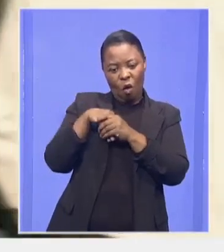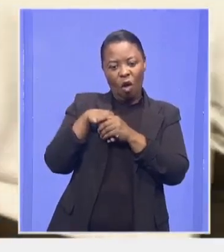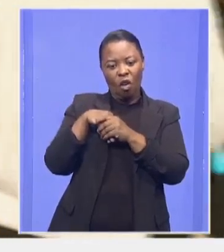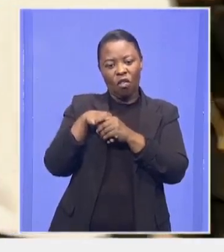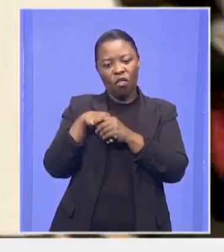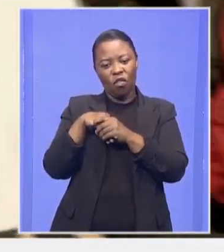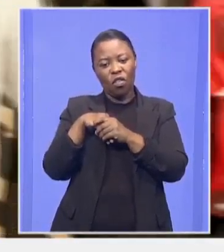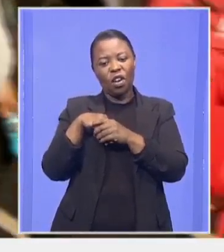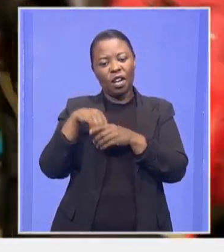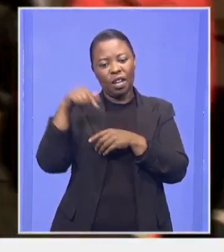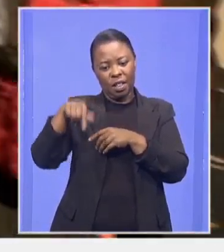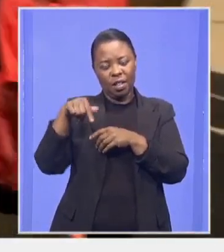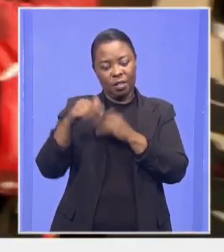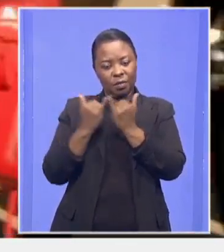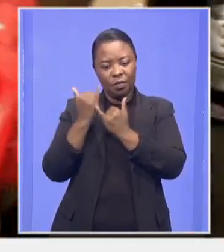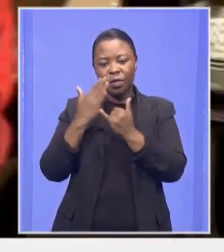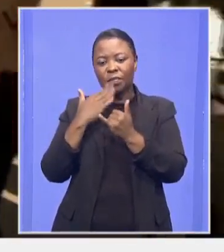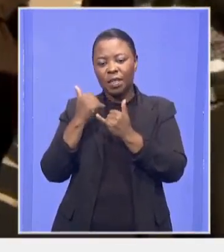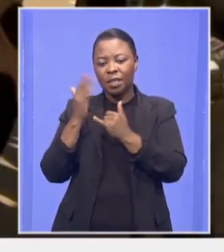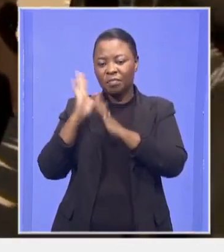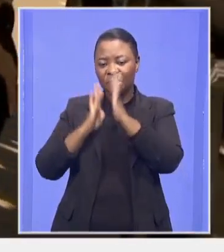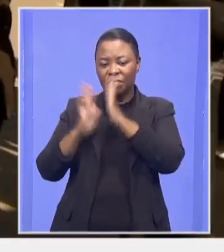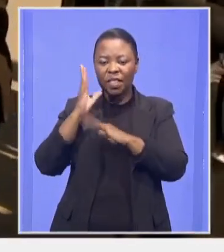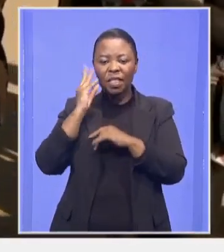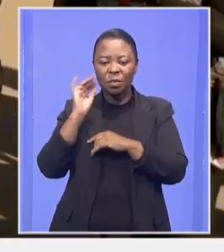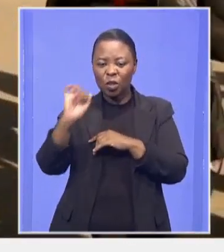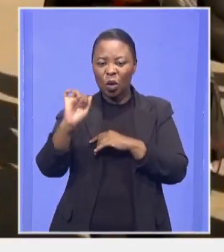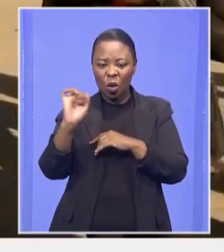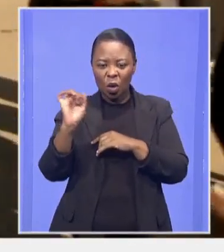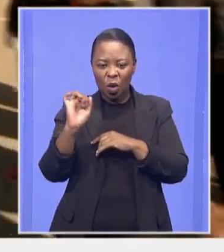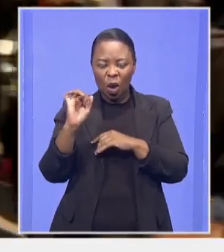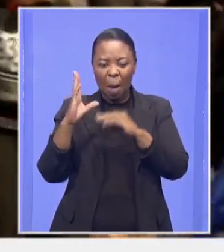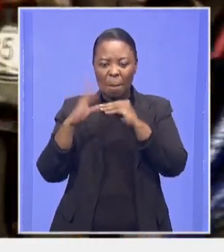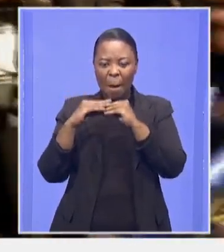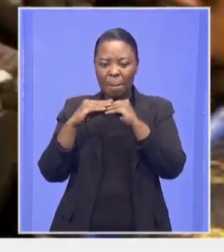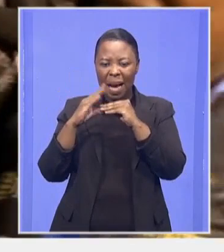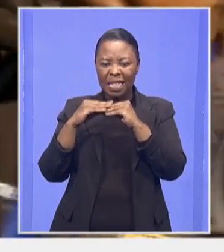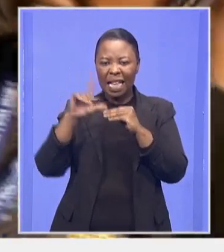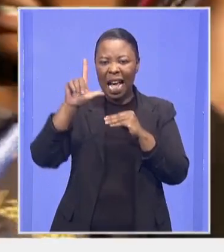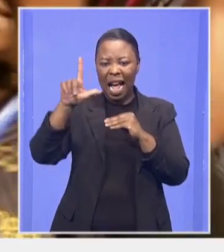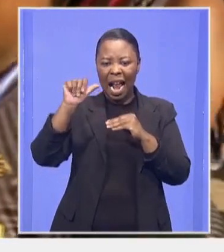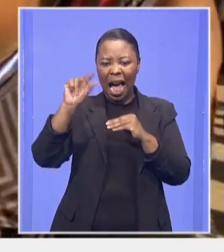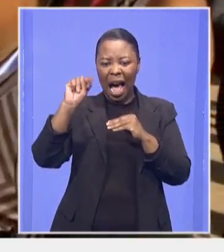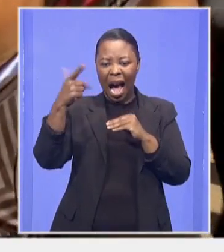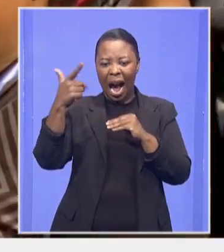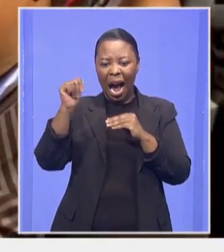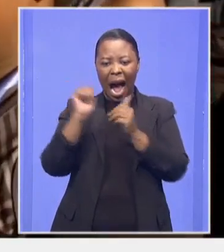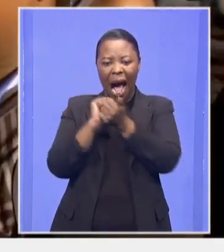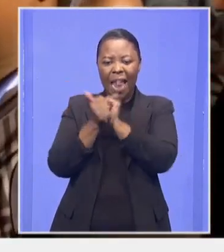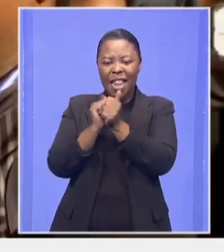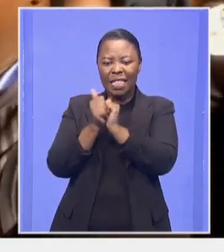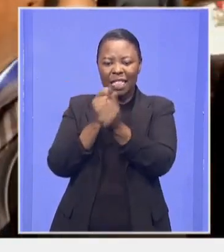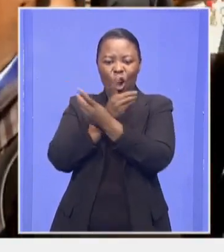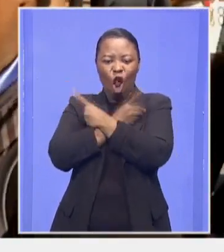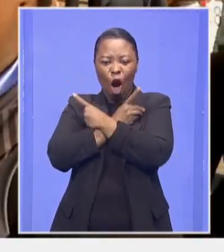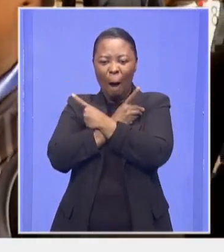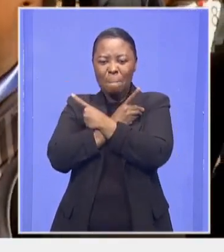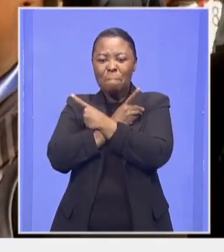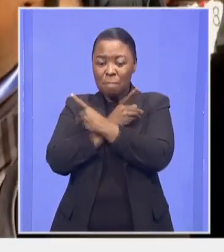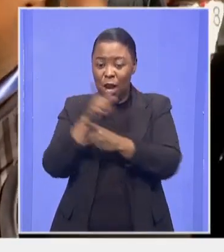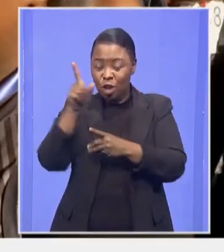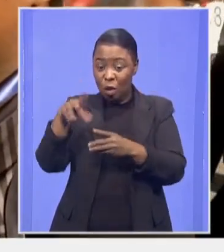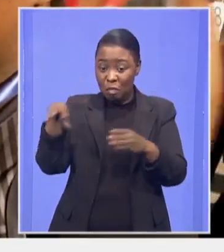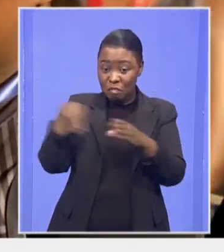sort of competition to talk to us about their experience. I have here members of Langa Athletics Club. Ma'am, you took part in this